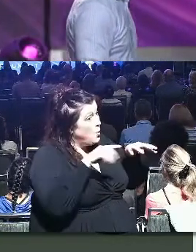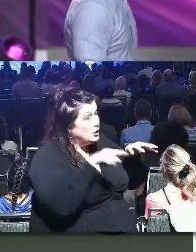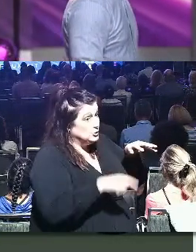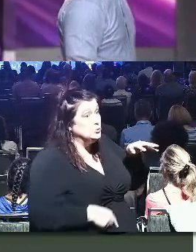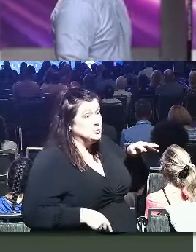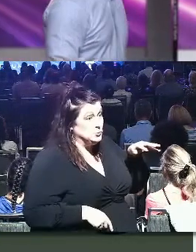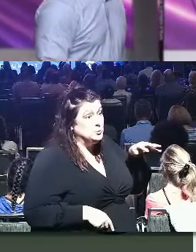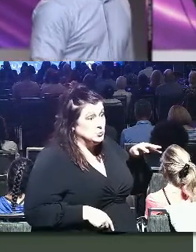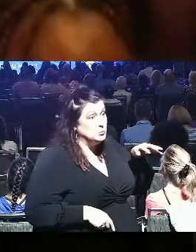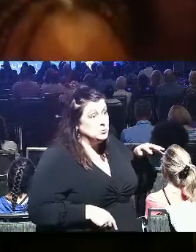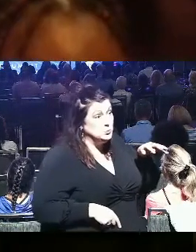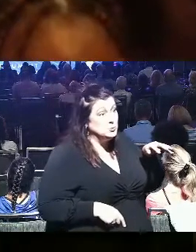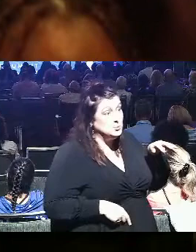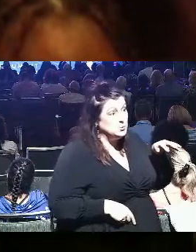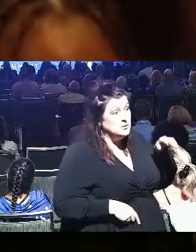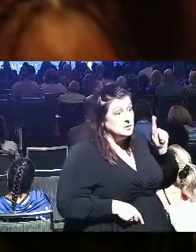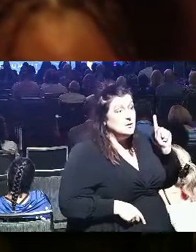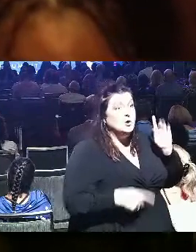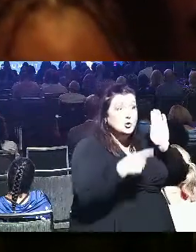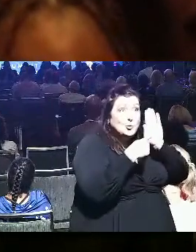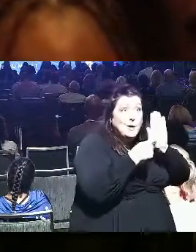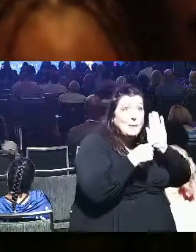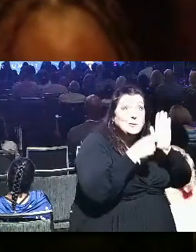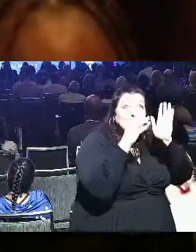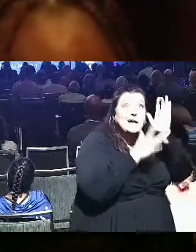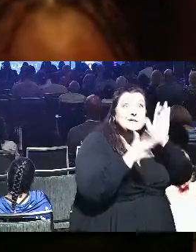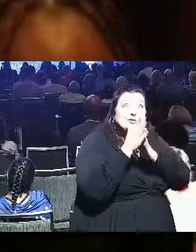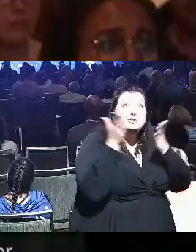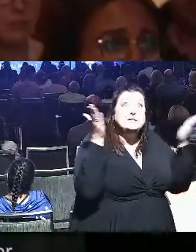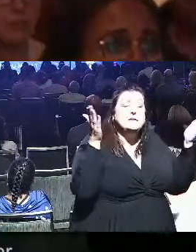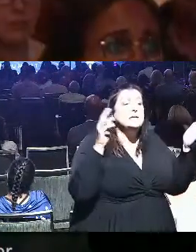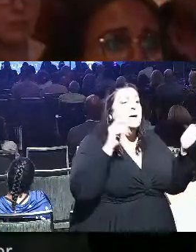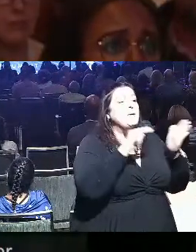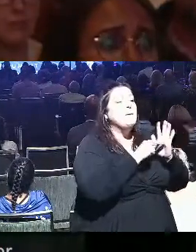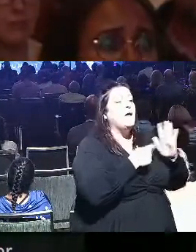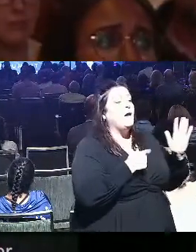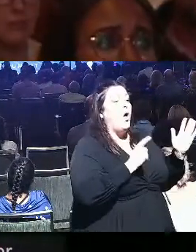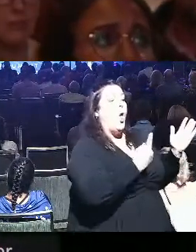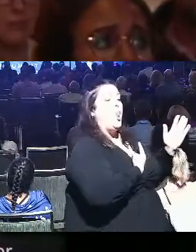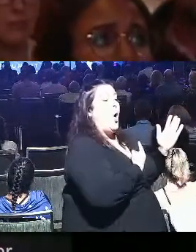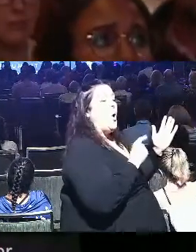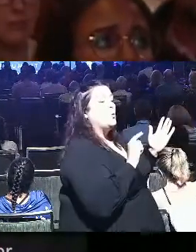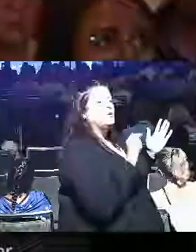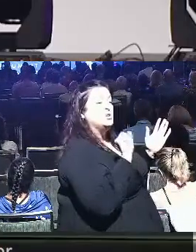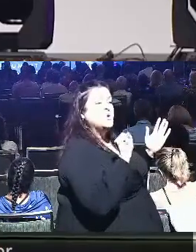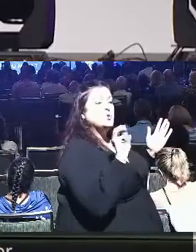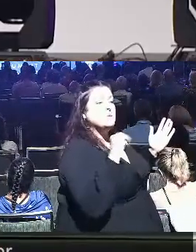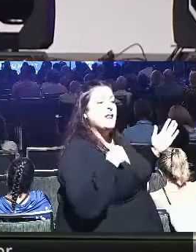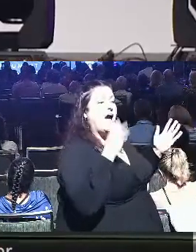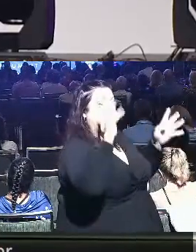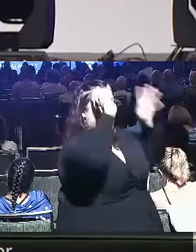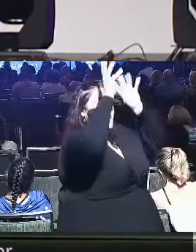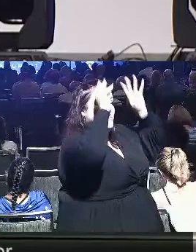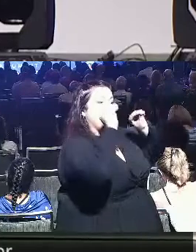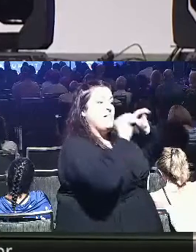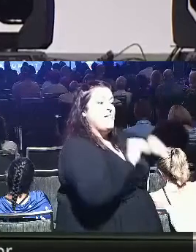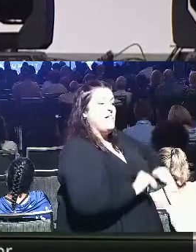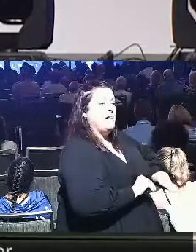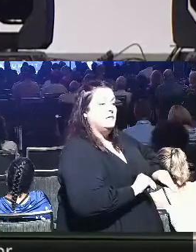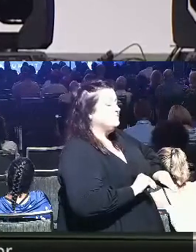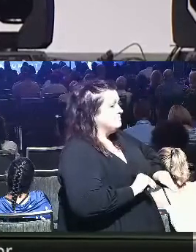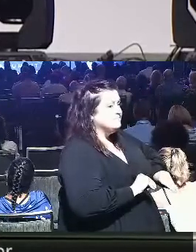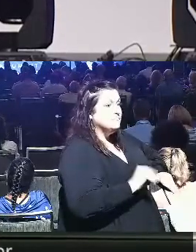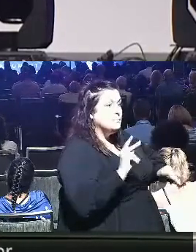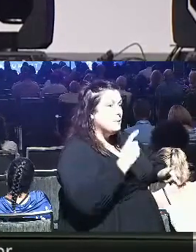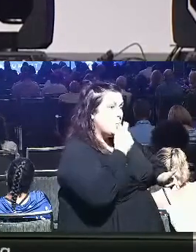Jesus. You are never alone on your social media. Never. You're always representing Jesus as a